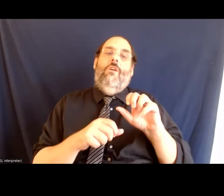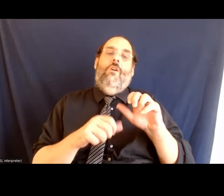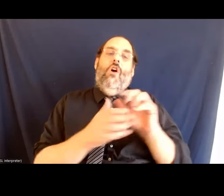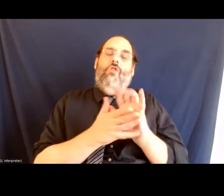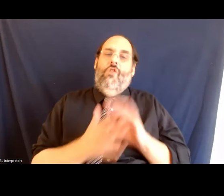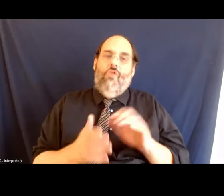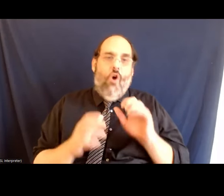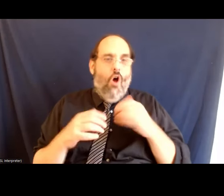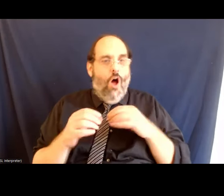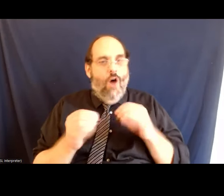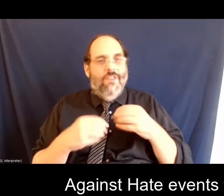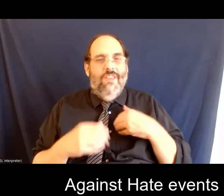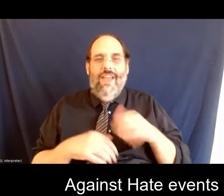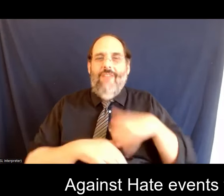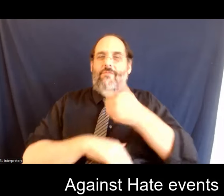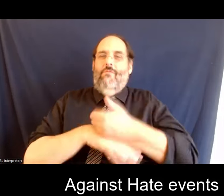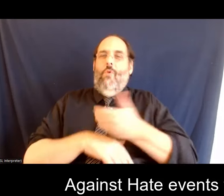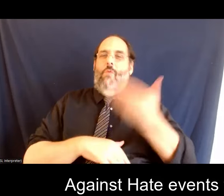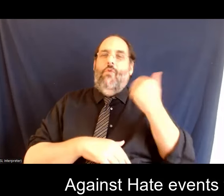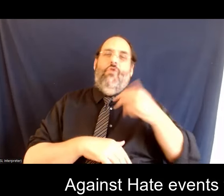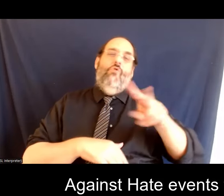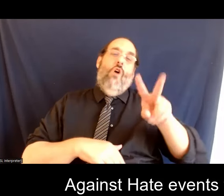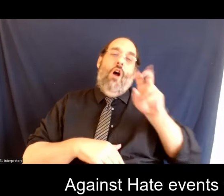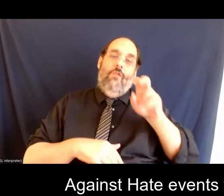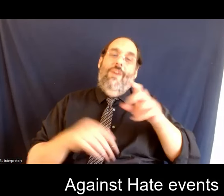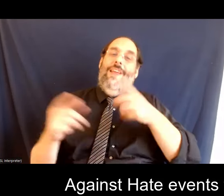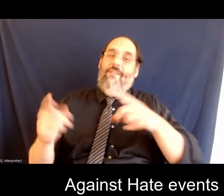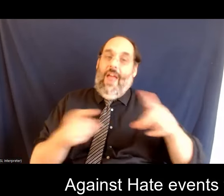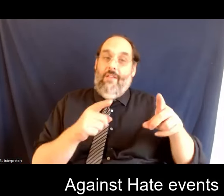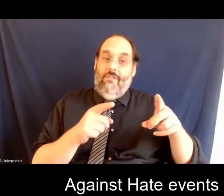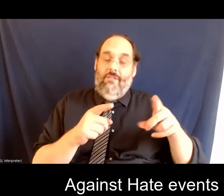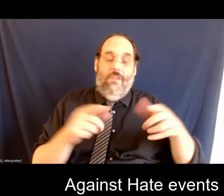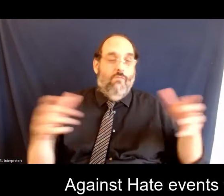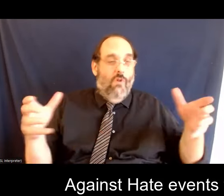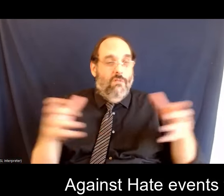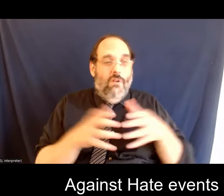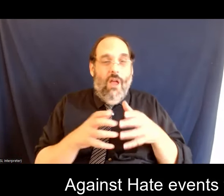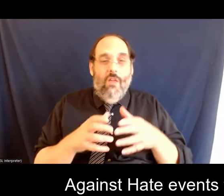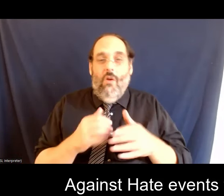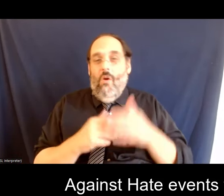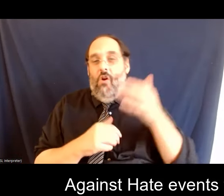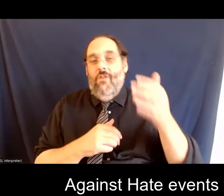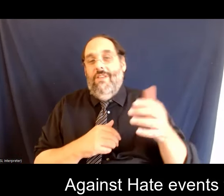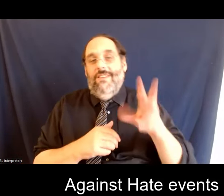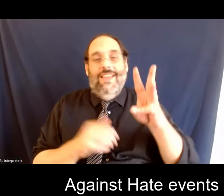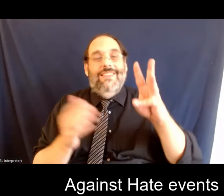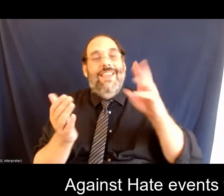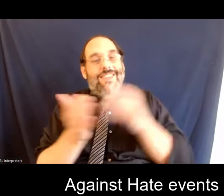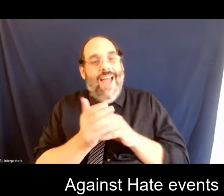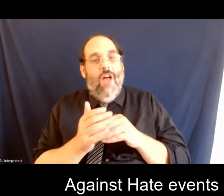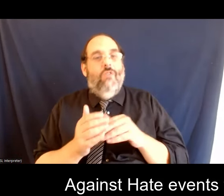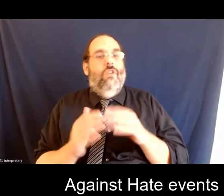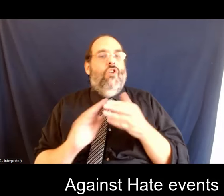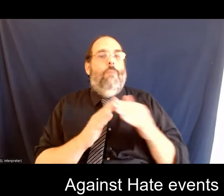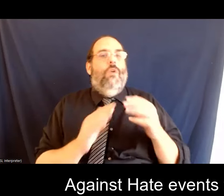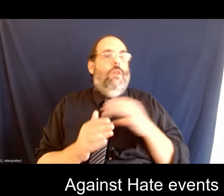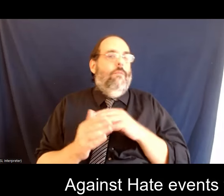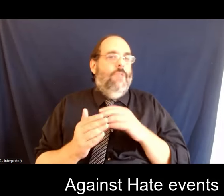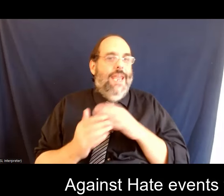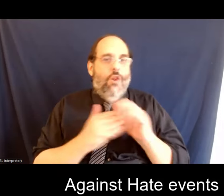than 200 United Against Hate events that have brought together more than 6,000 community